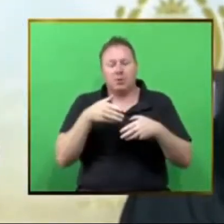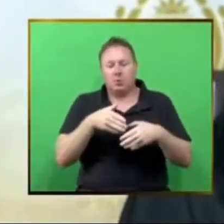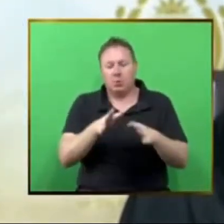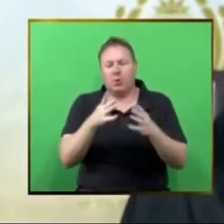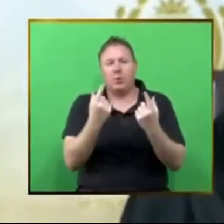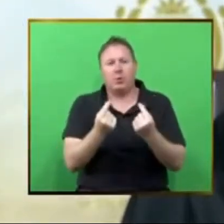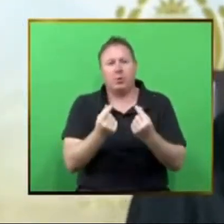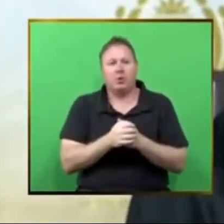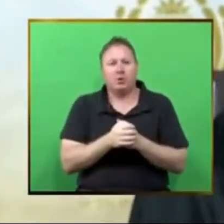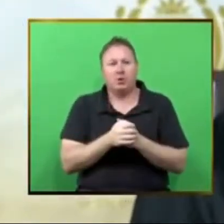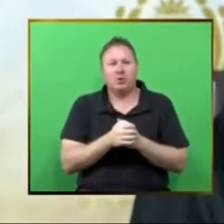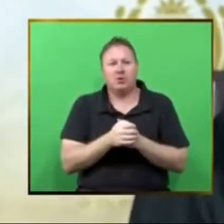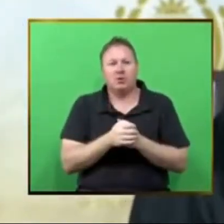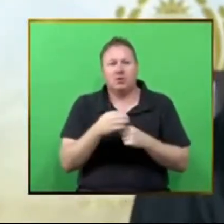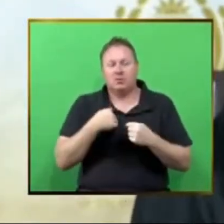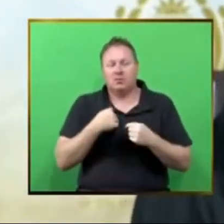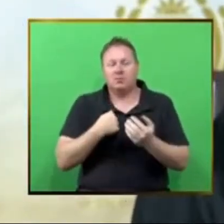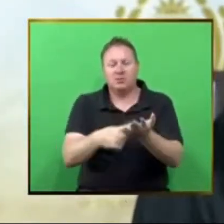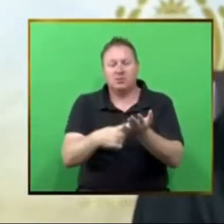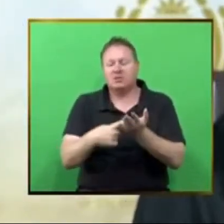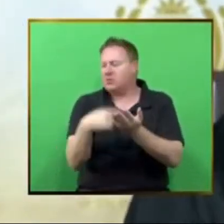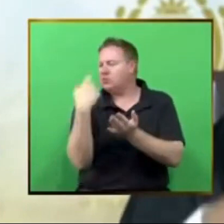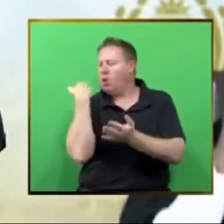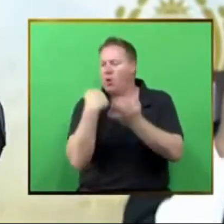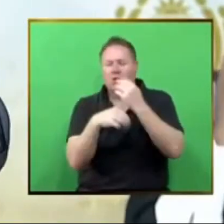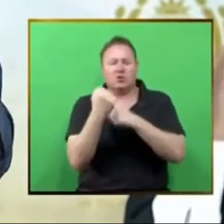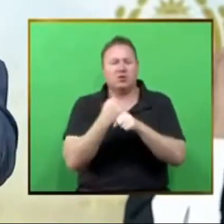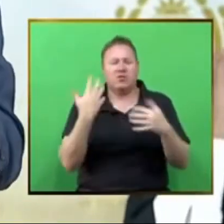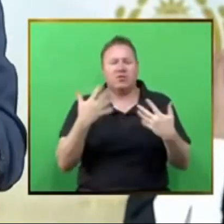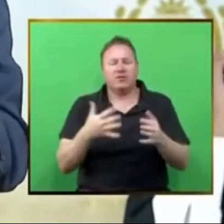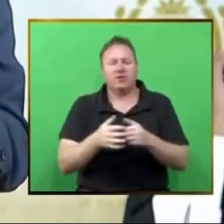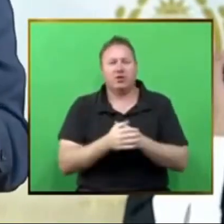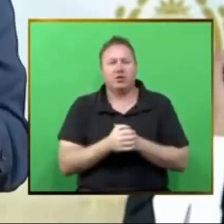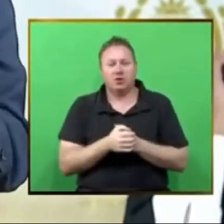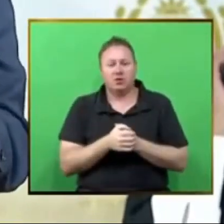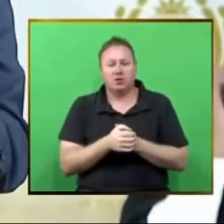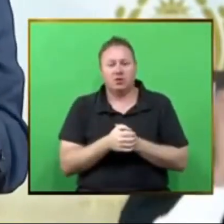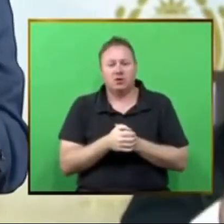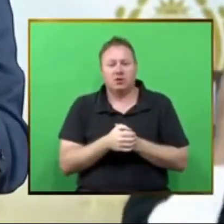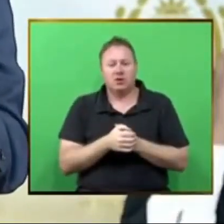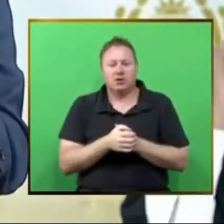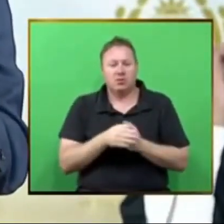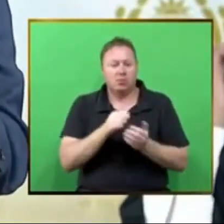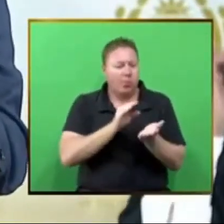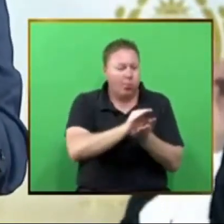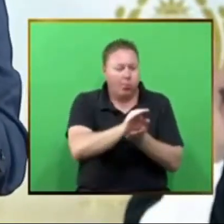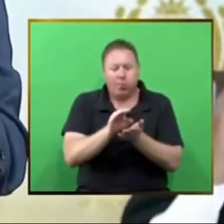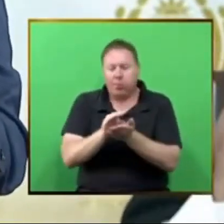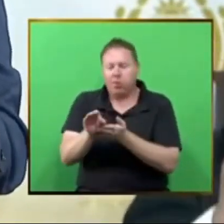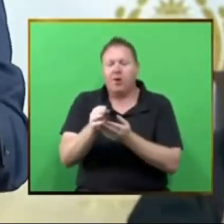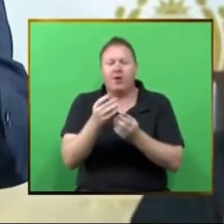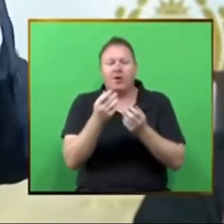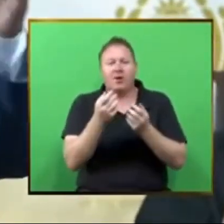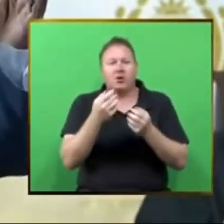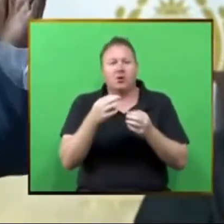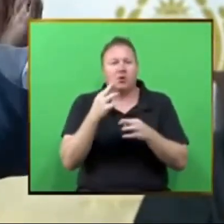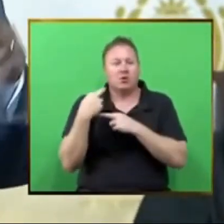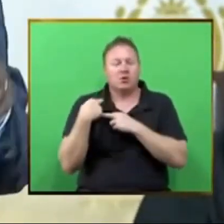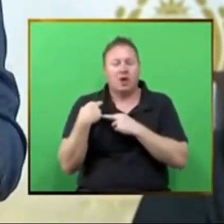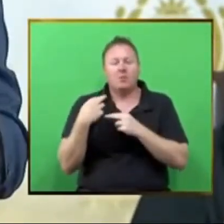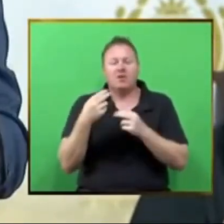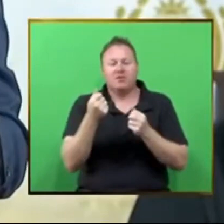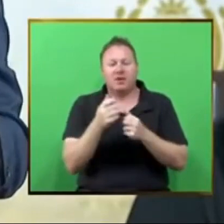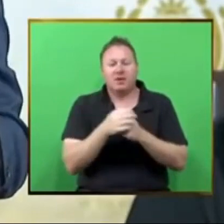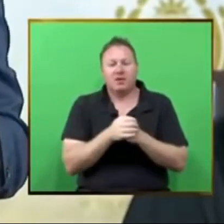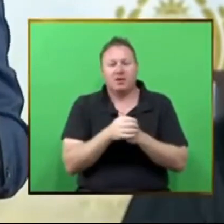the medium-term budget policy system. Contribution to retirement funds will be split with 1/3 going